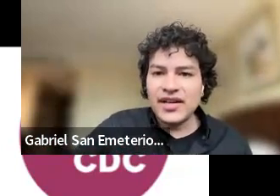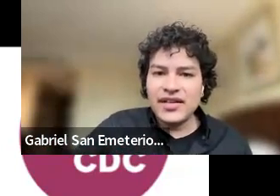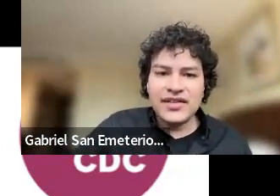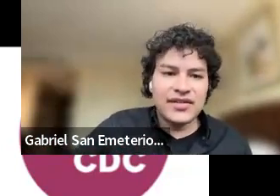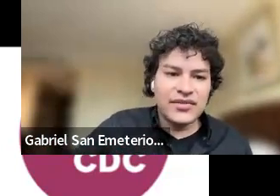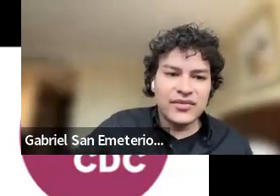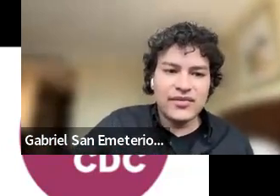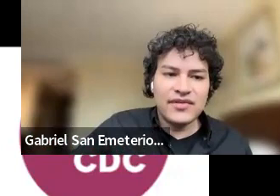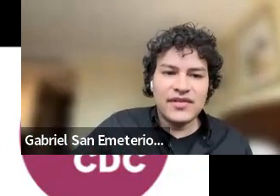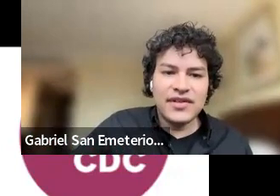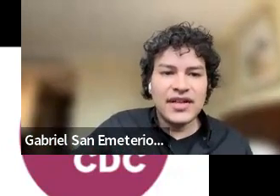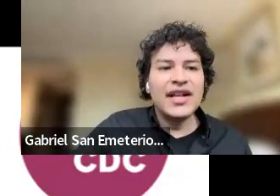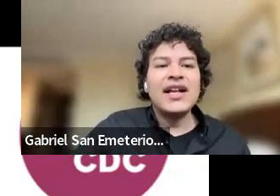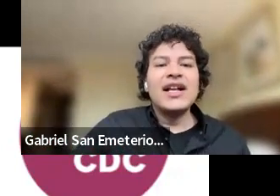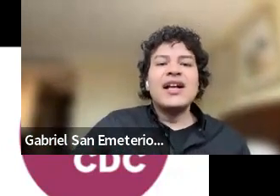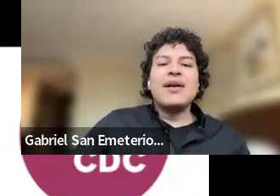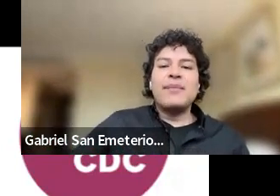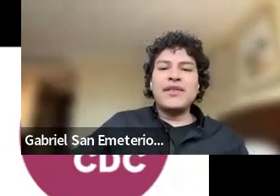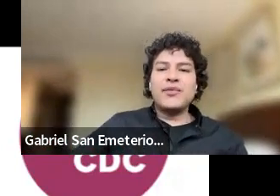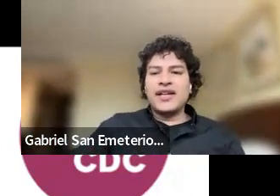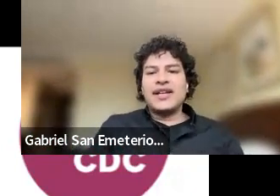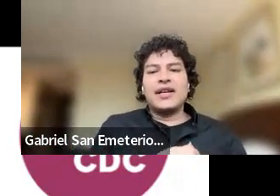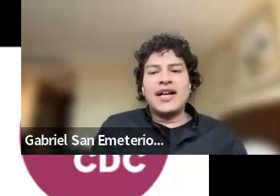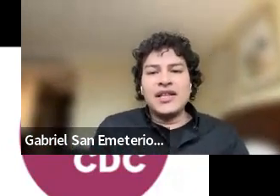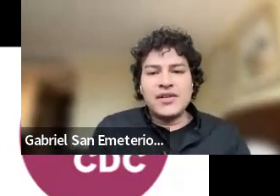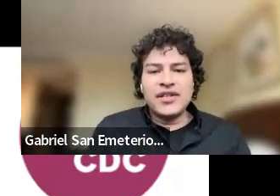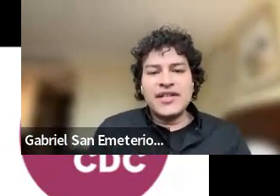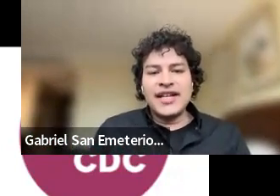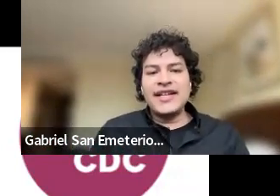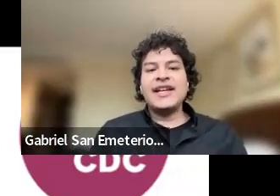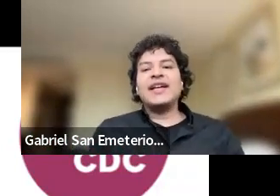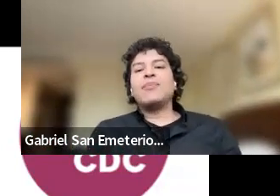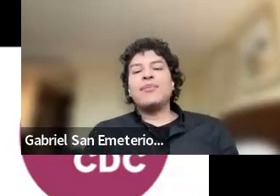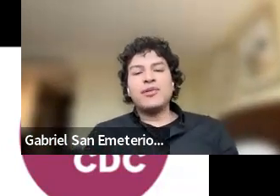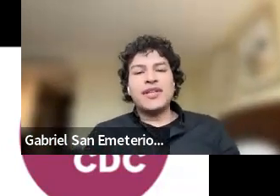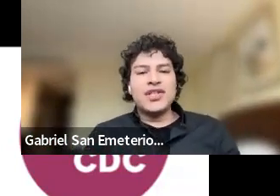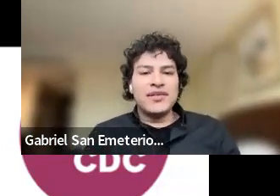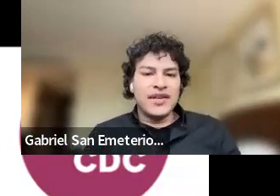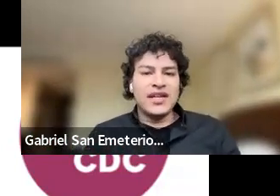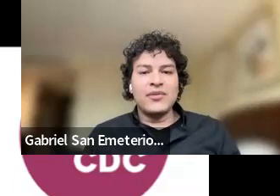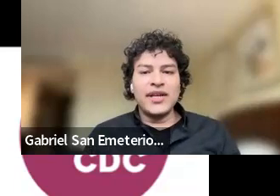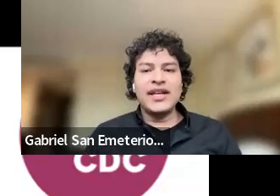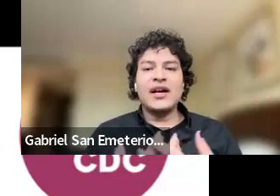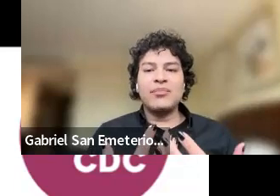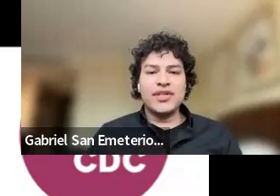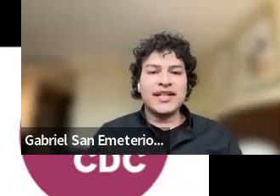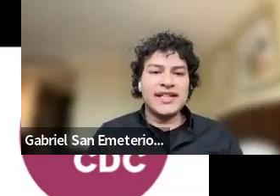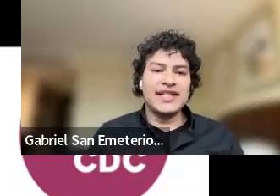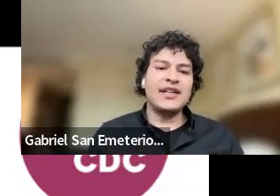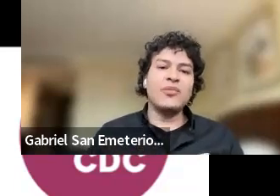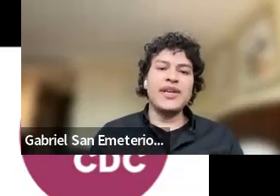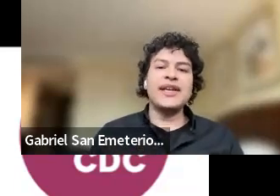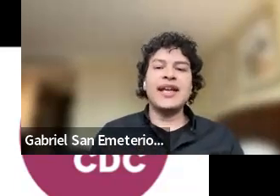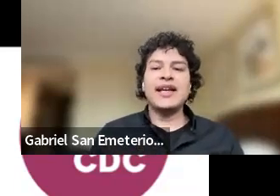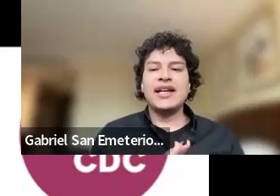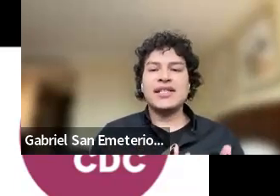Okay, so by the way, under the ADA, people with HIV, we are